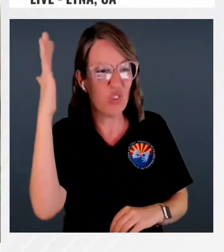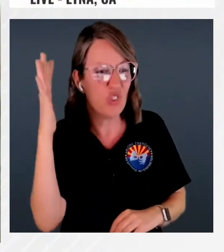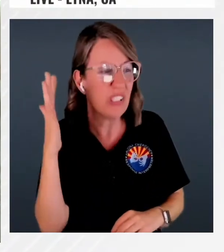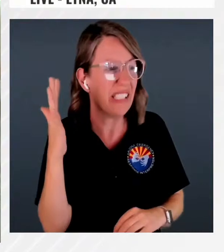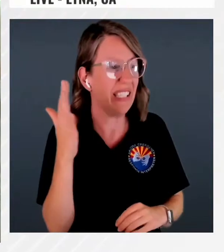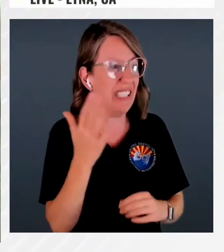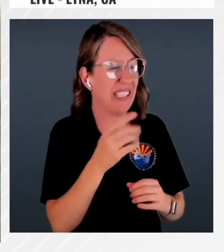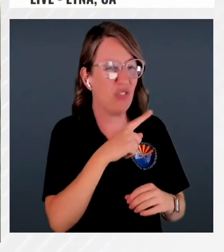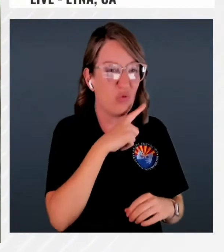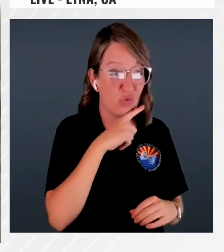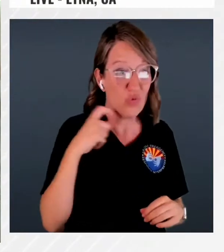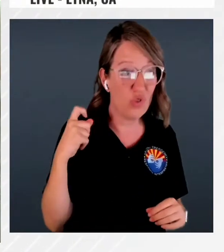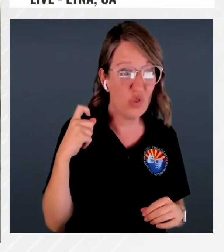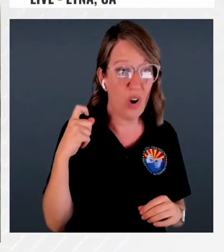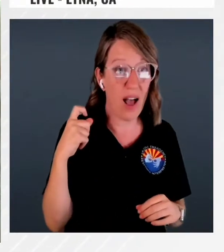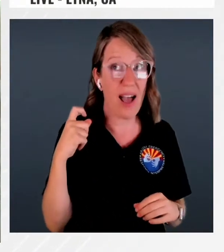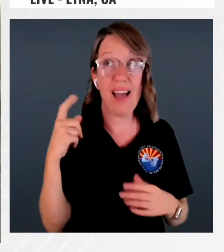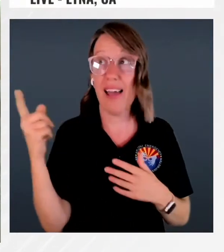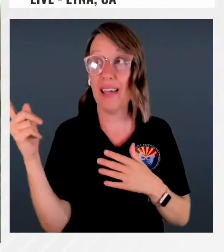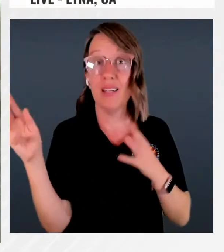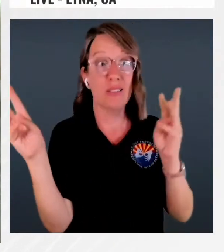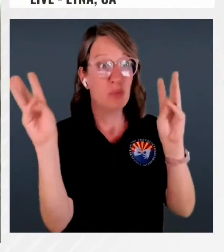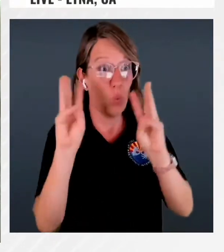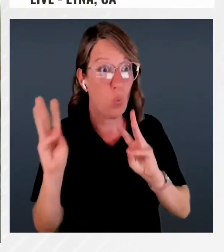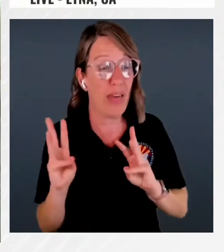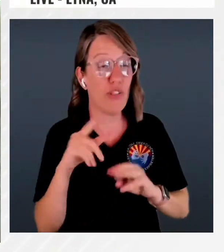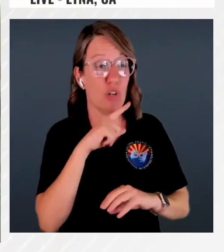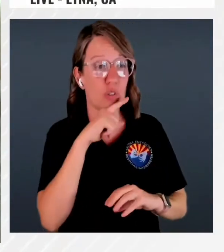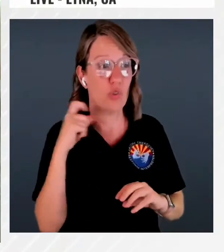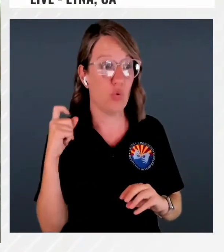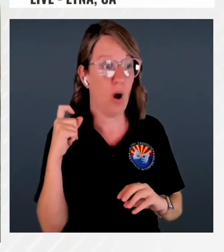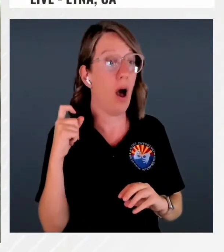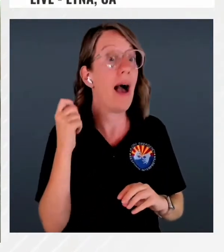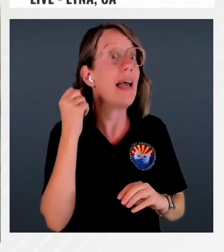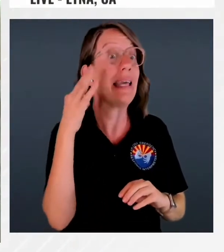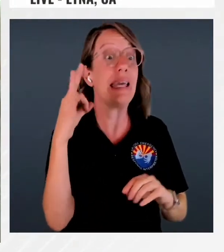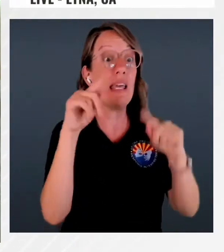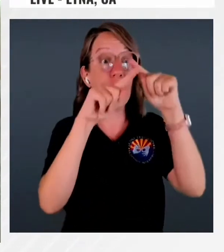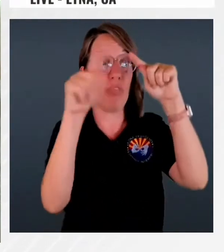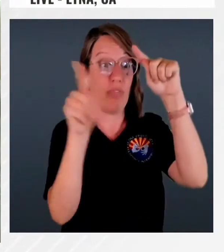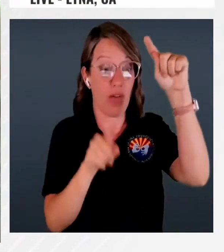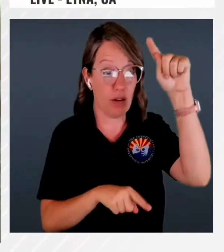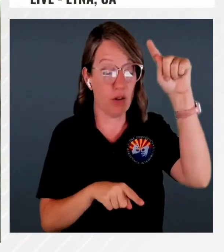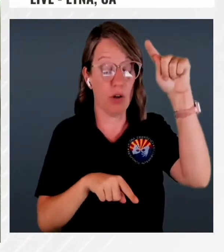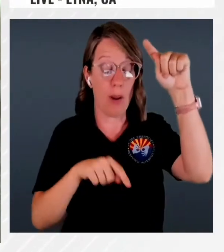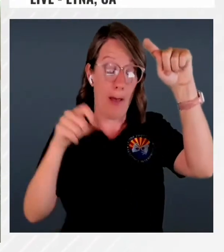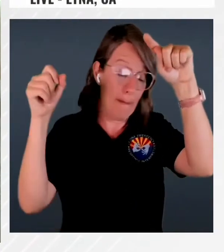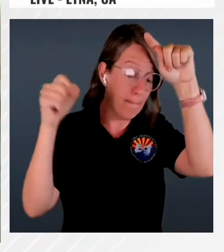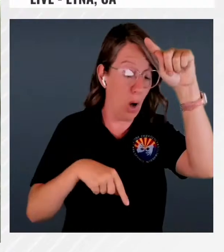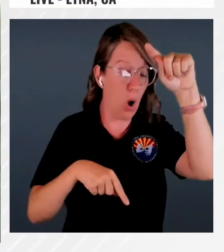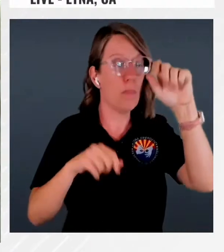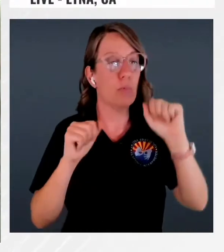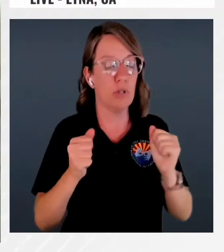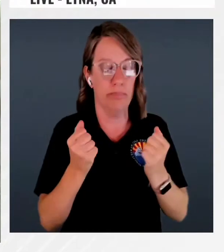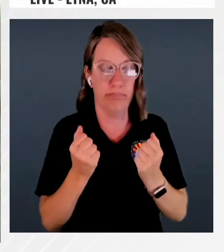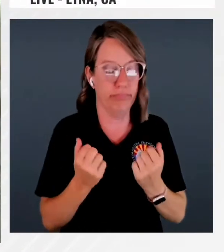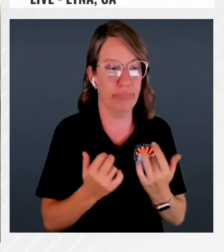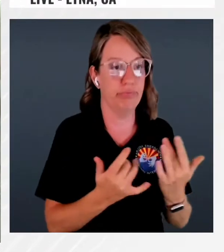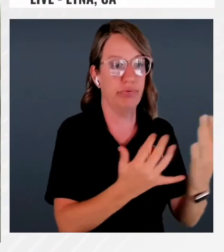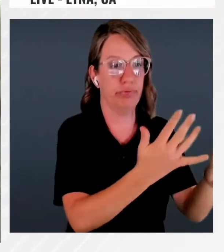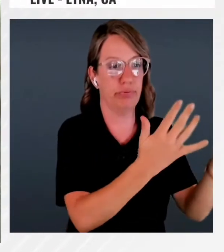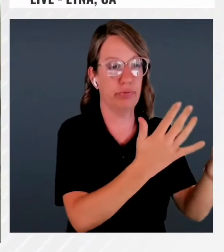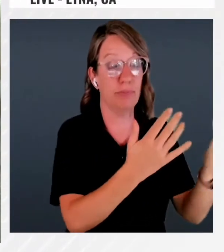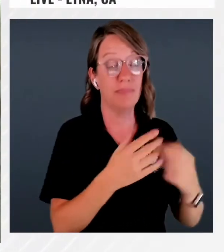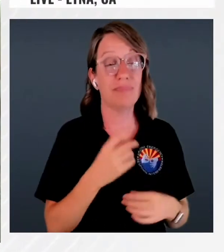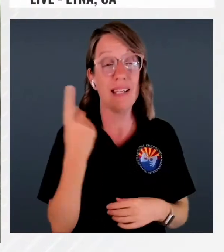we could see some very rapid fire growth with thunderstorms. So not only is there dry lightning opportunities out there, but